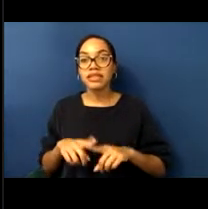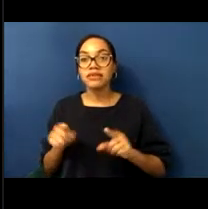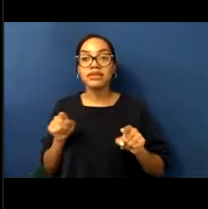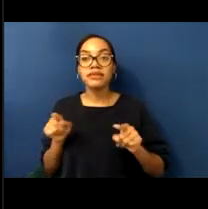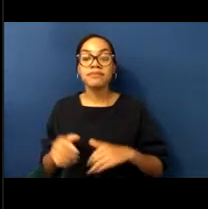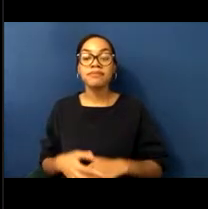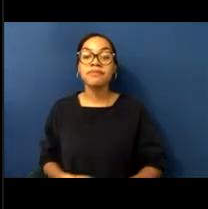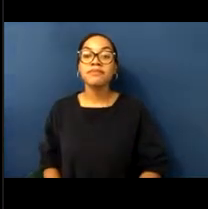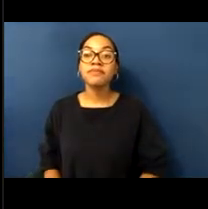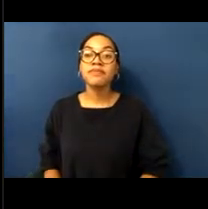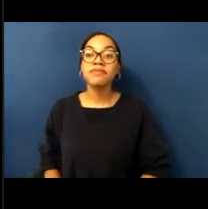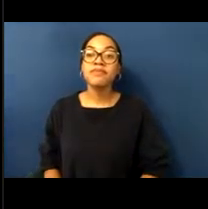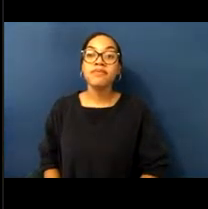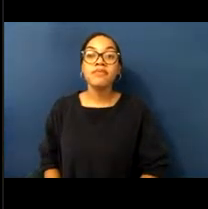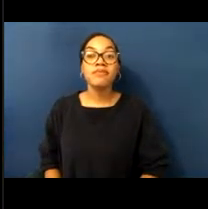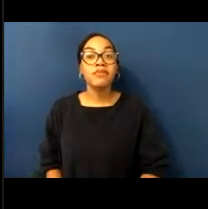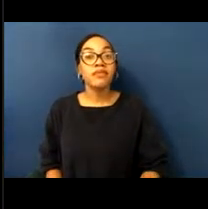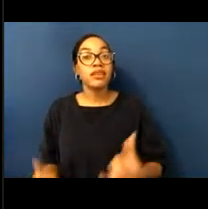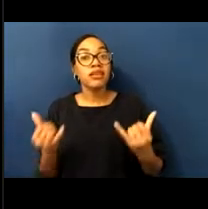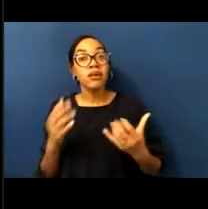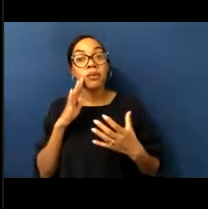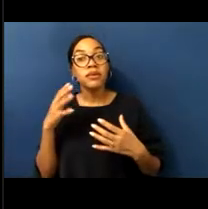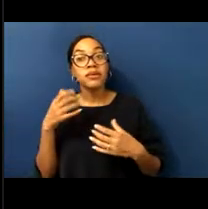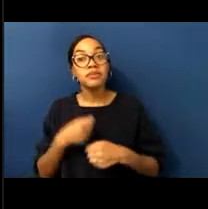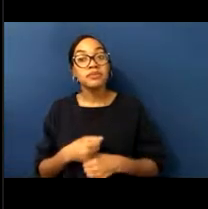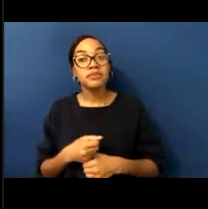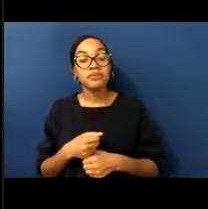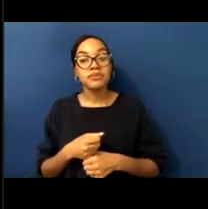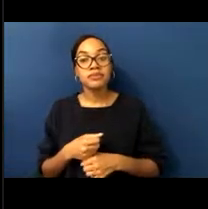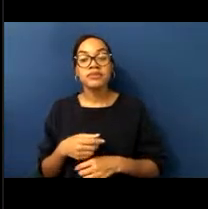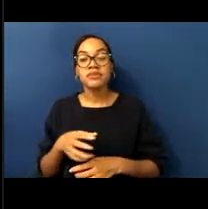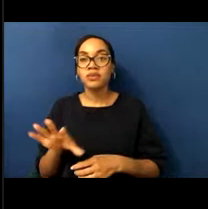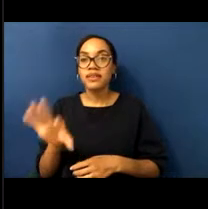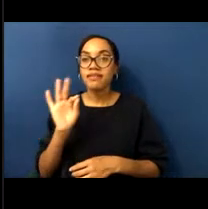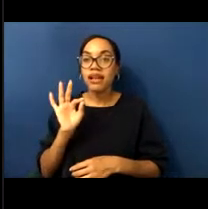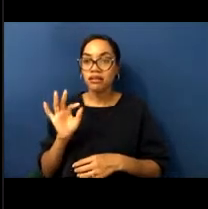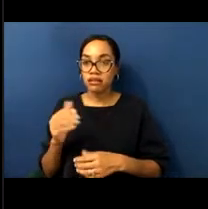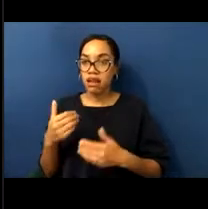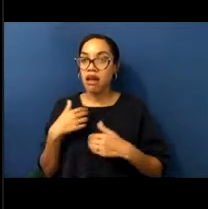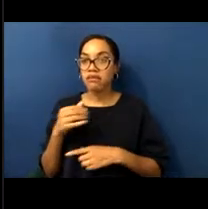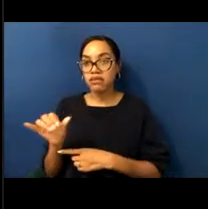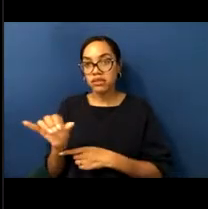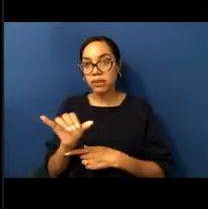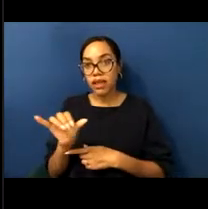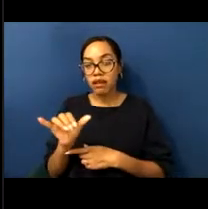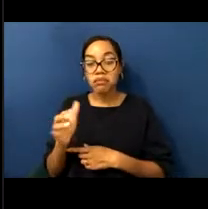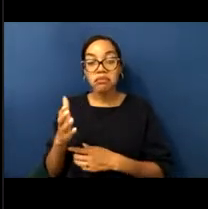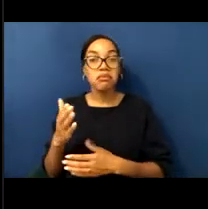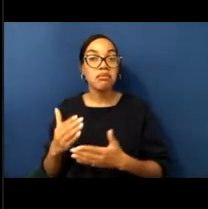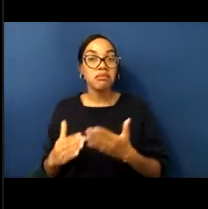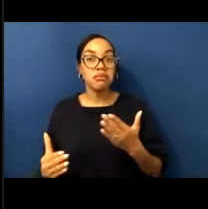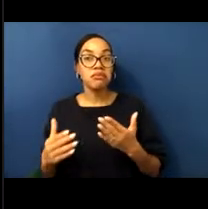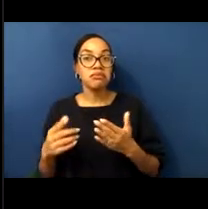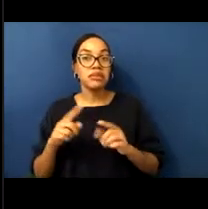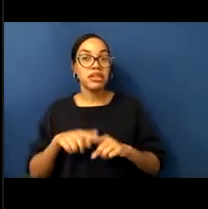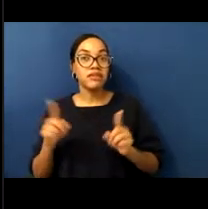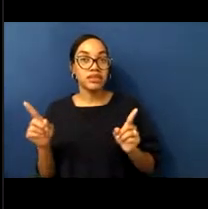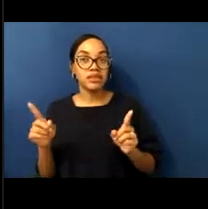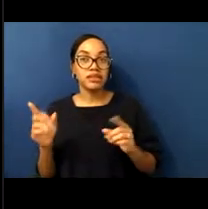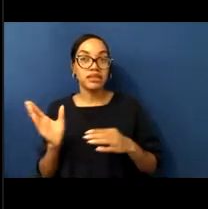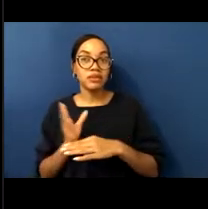So to summarize, we found that there are similarities but also differences between marine fish and sea turtles.